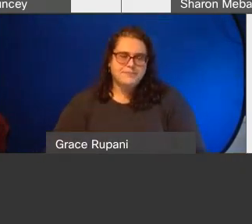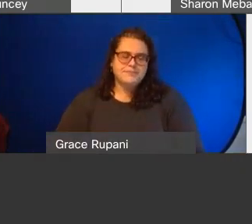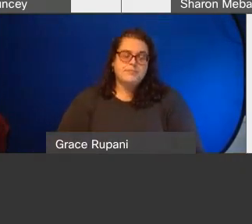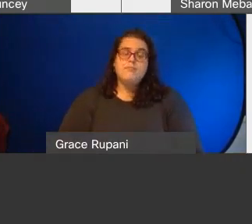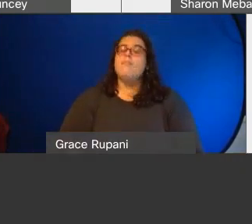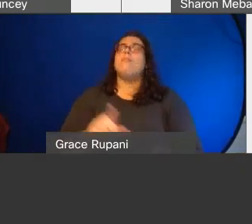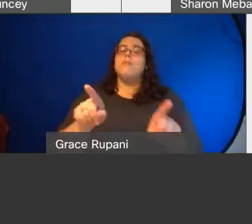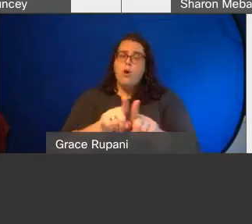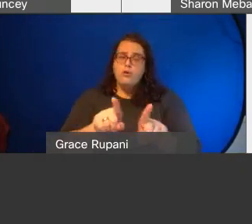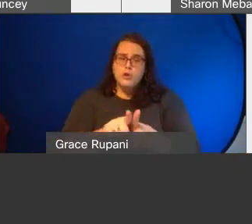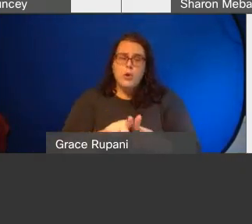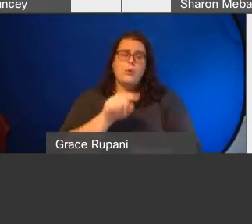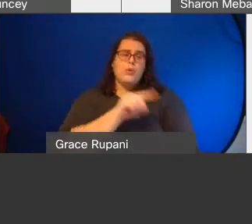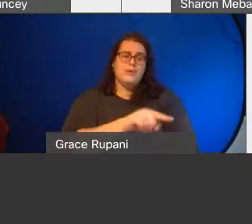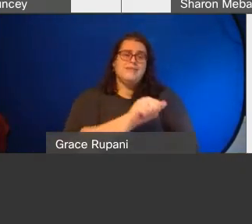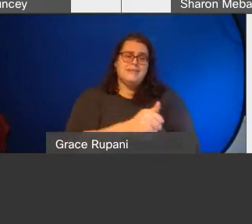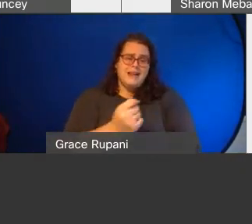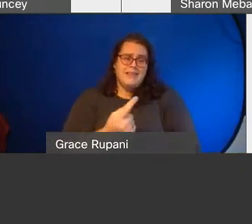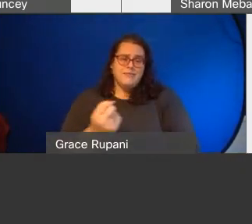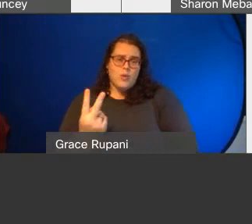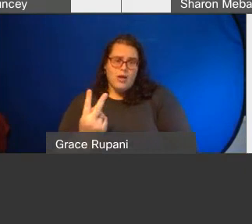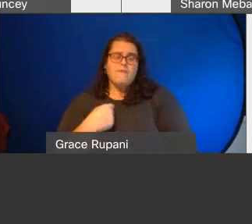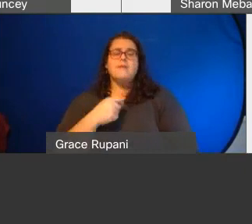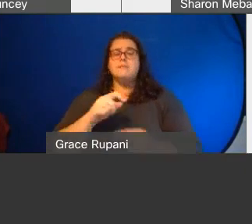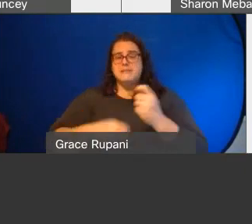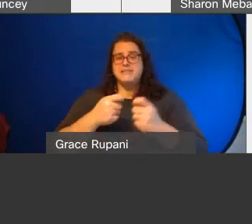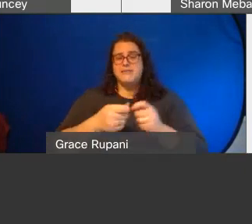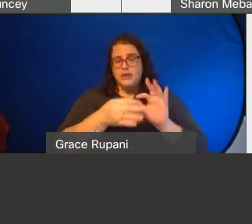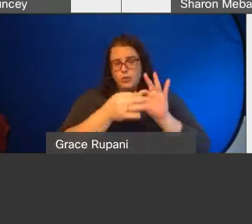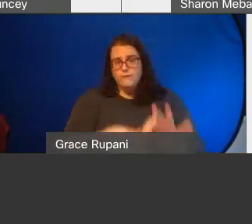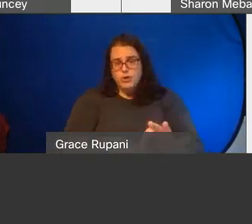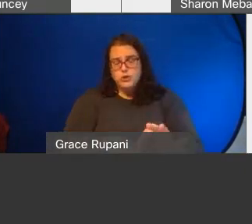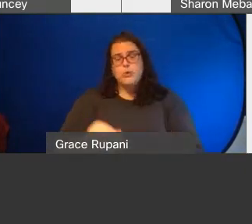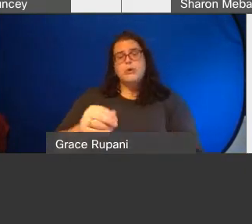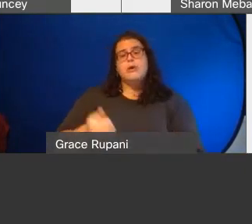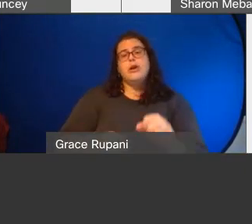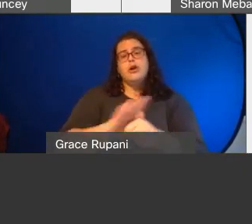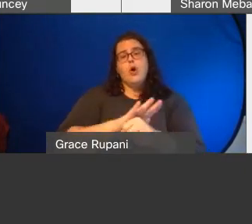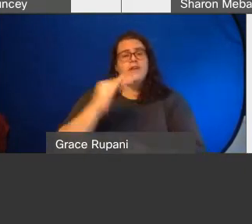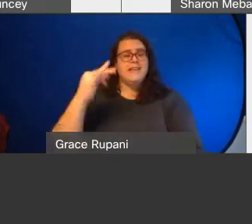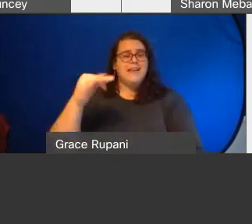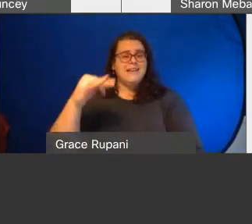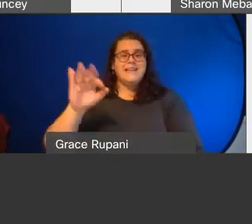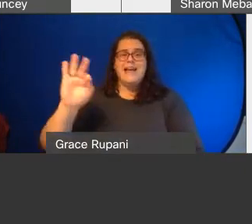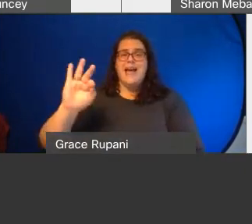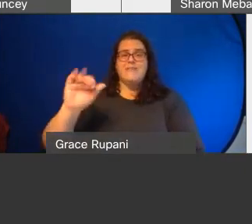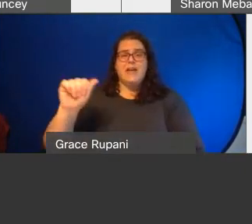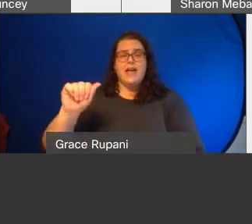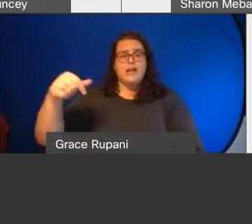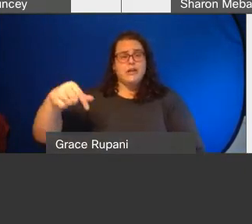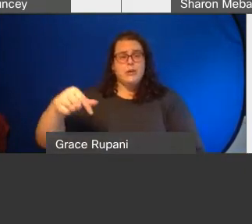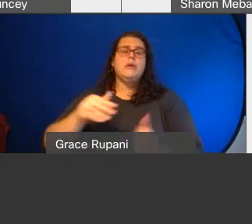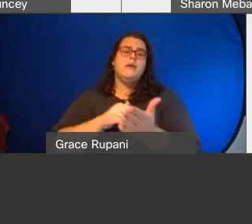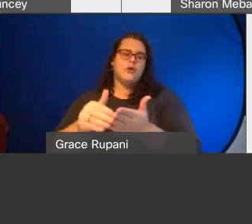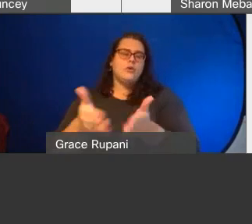also refers to the COVID-19 FAQs for state Medicaid and Children's Health Insurance Program